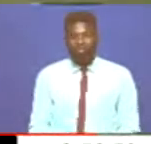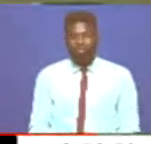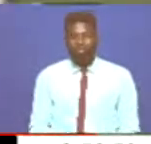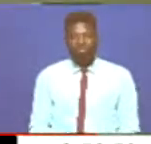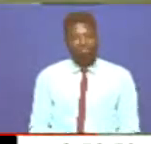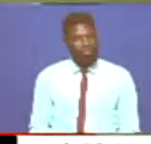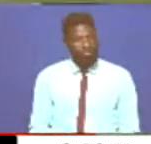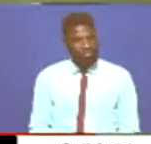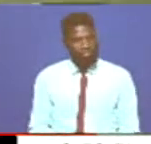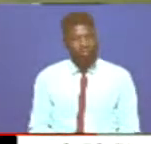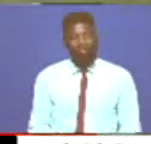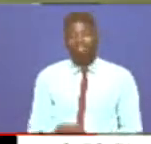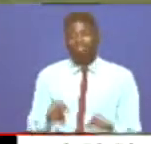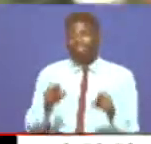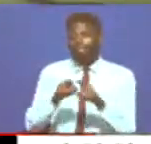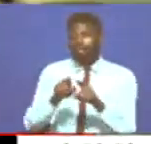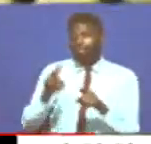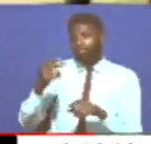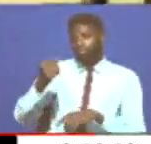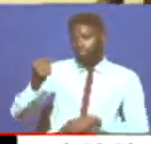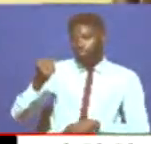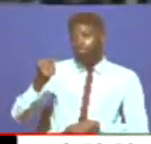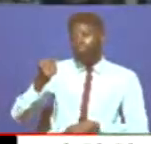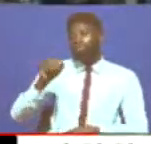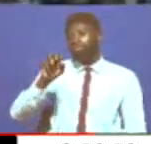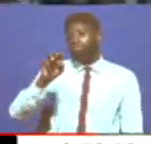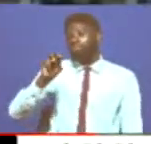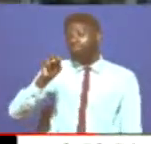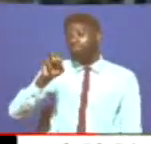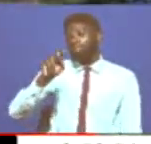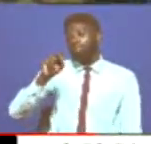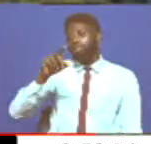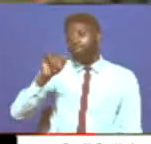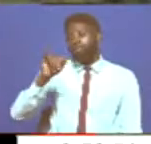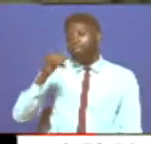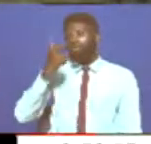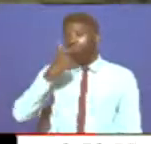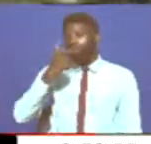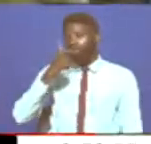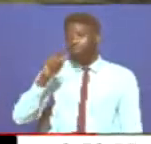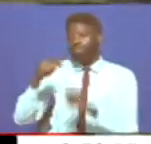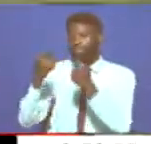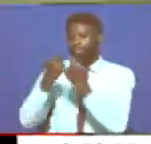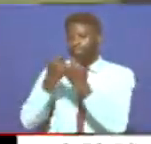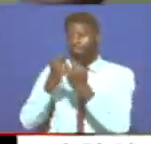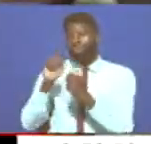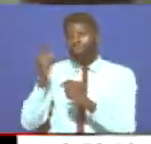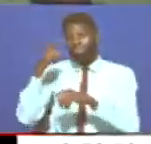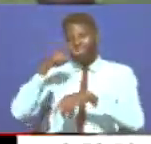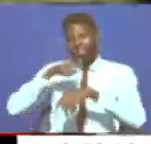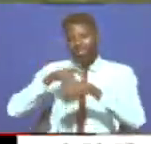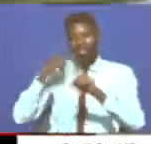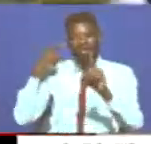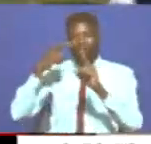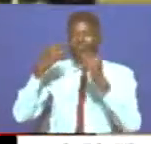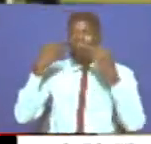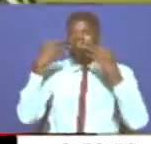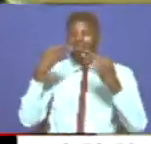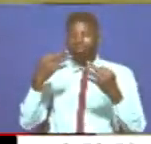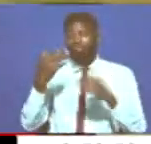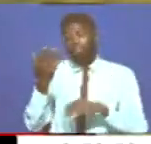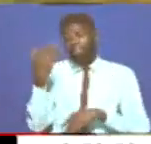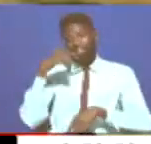On the other hand, the Nakuru-based side Menengai Oilers will be eyeing their first final since they were promoted. The two sides met last season